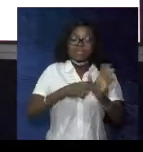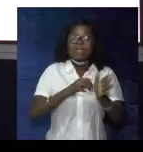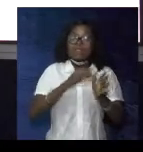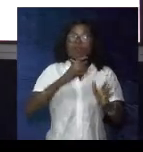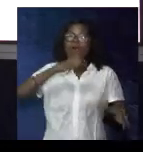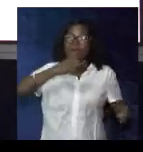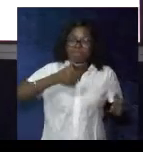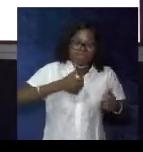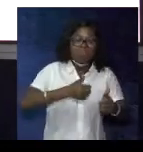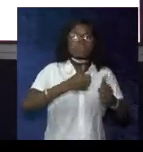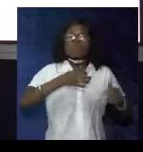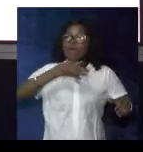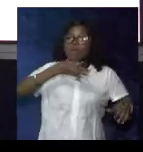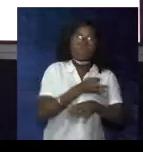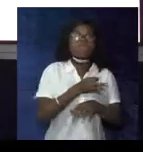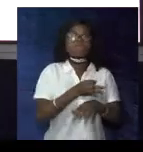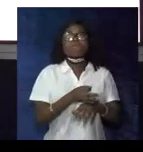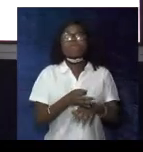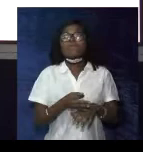That means you are required to come.